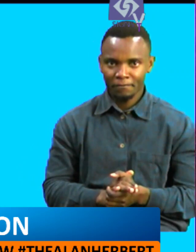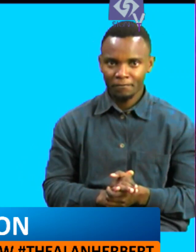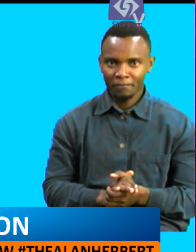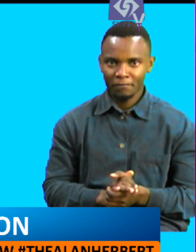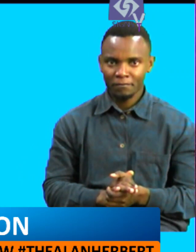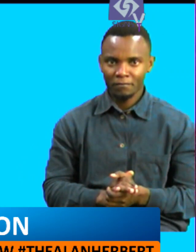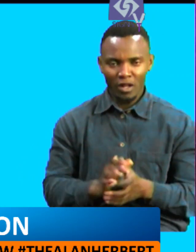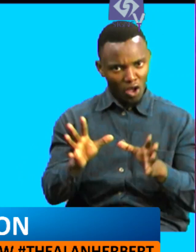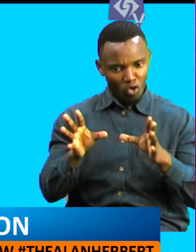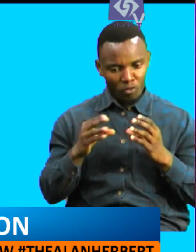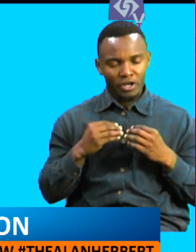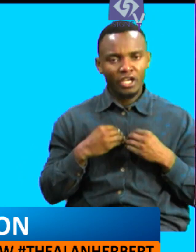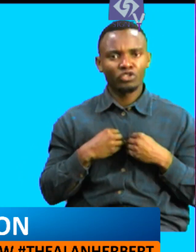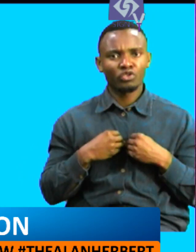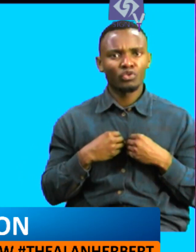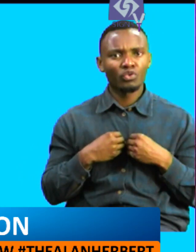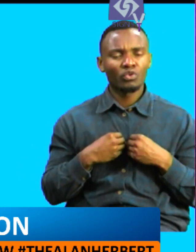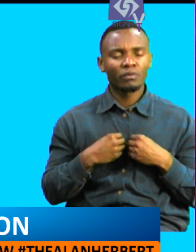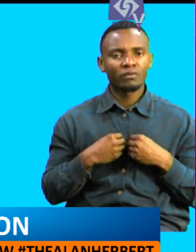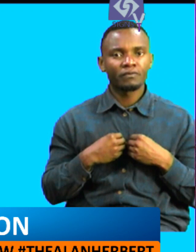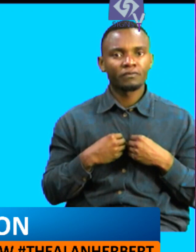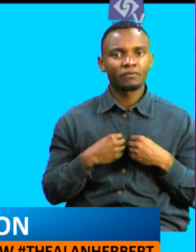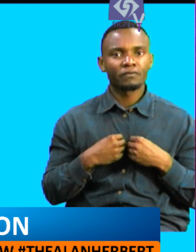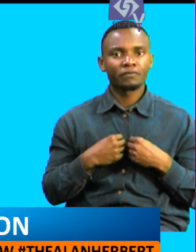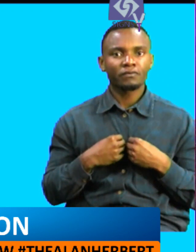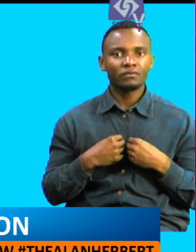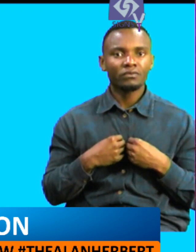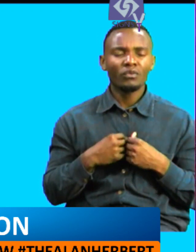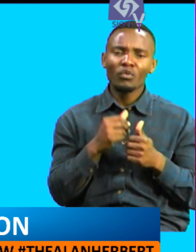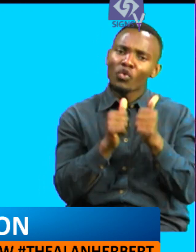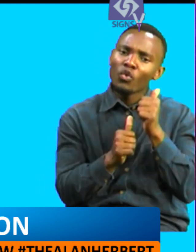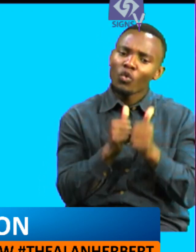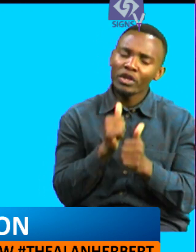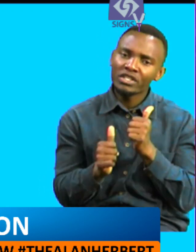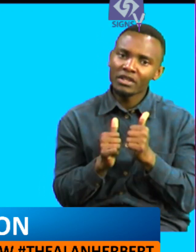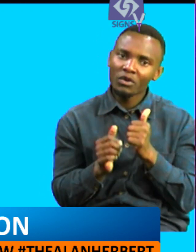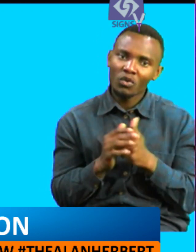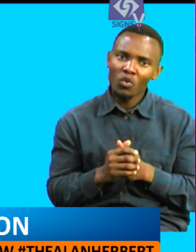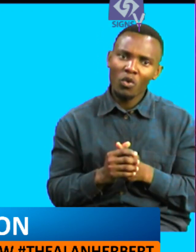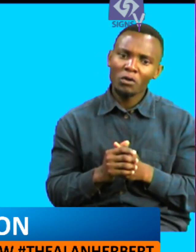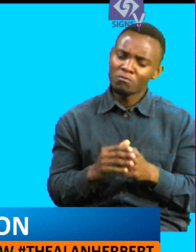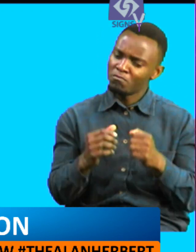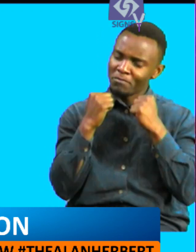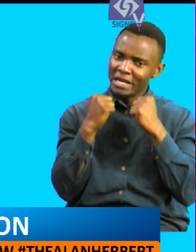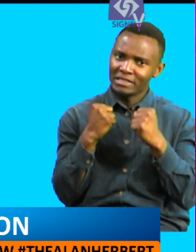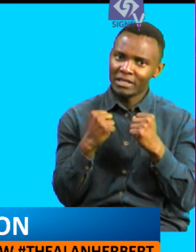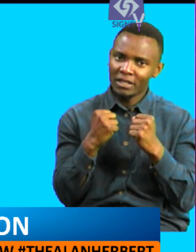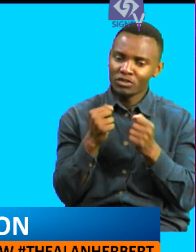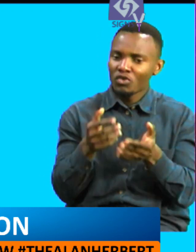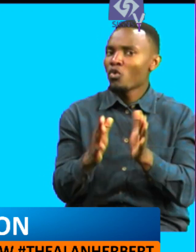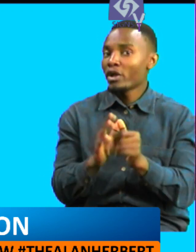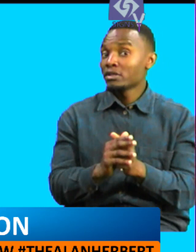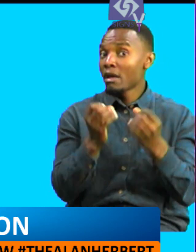of accommodations, which is some of the I would call them resilience mechanisms. You